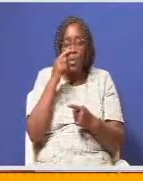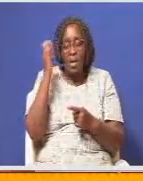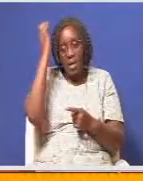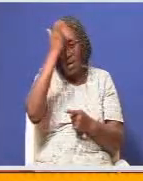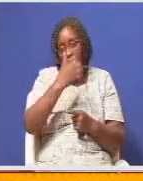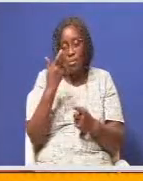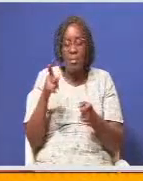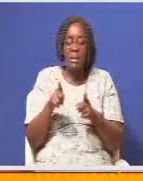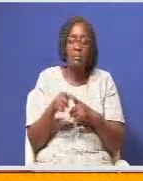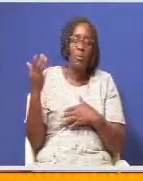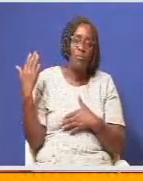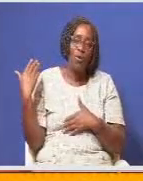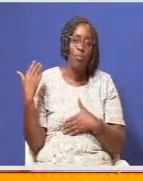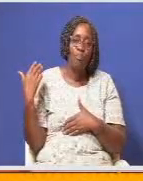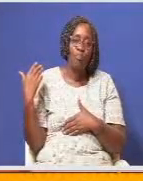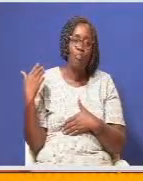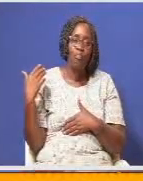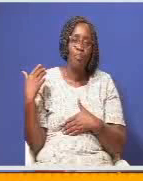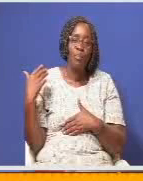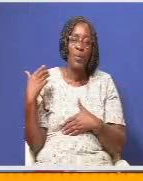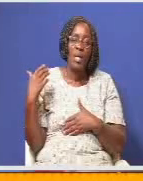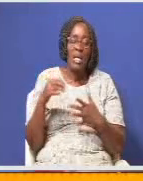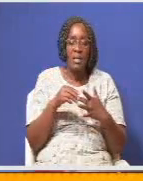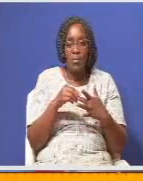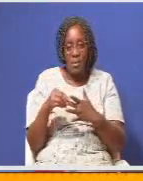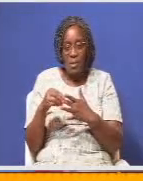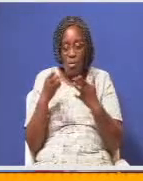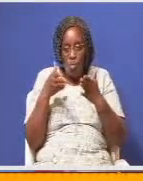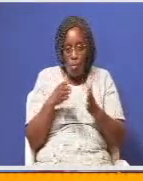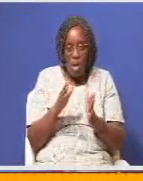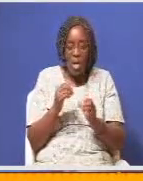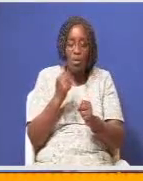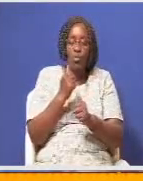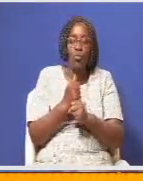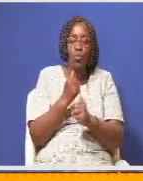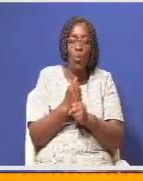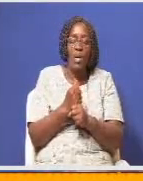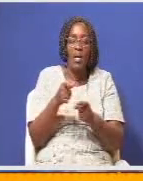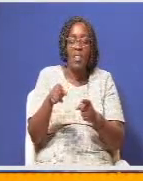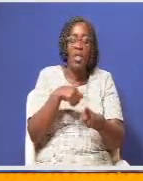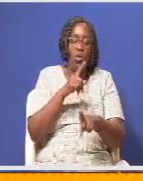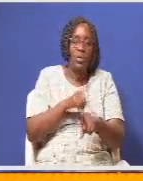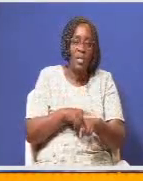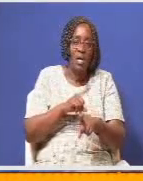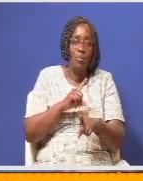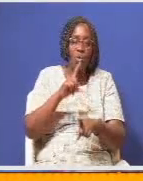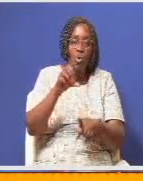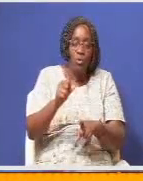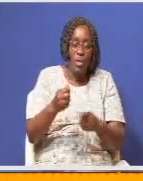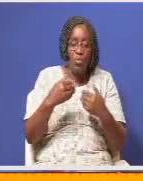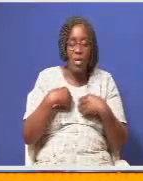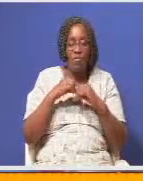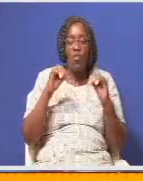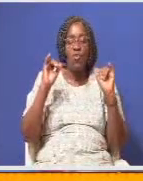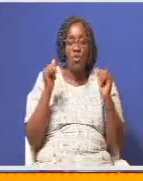been being done. The specific strategies to deal with it in the long term so that we don't have this